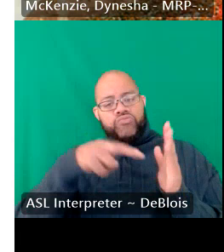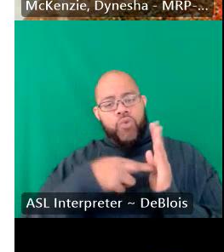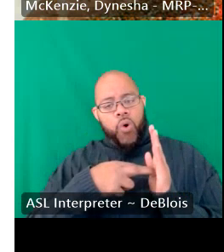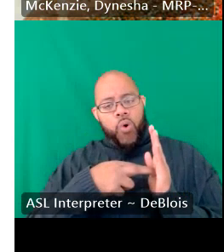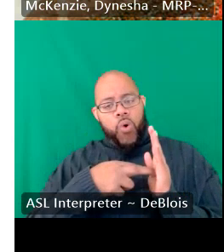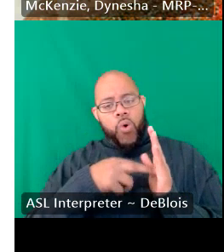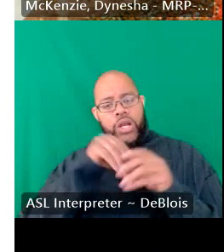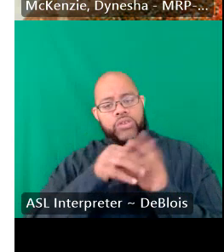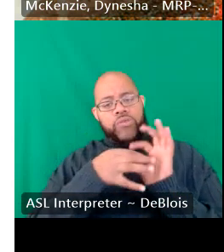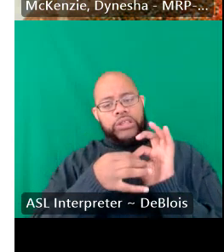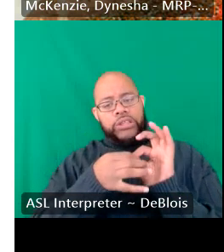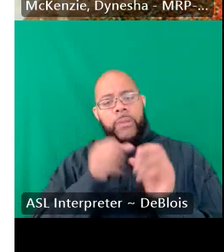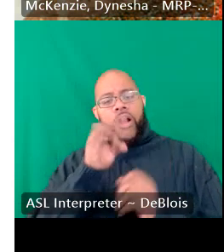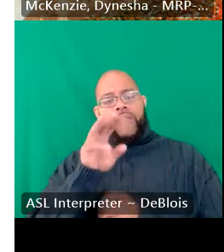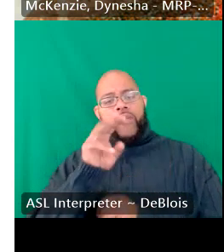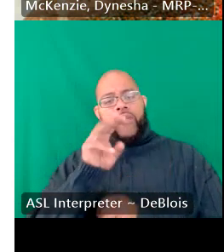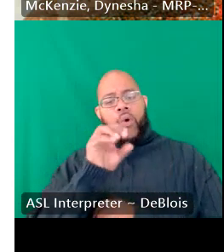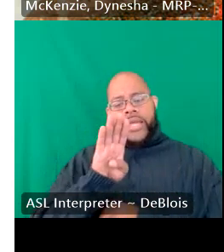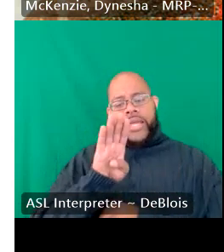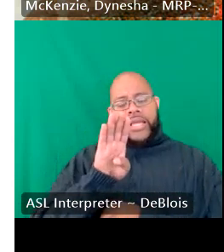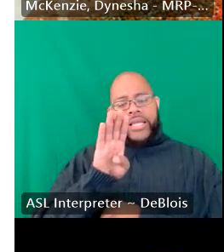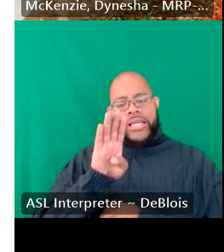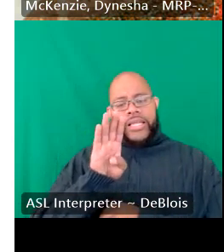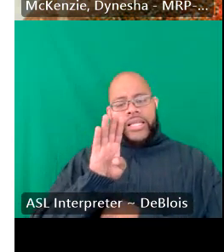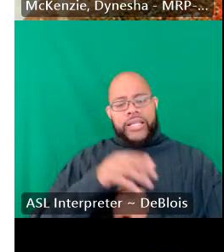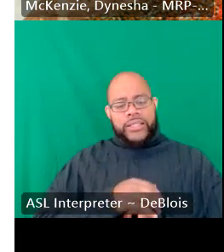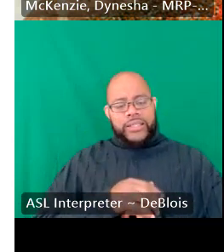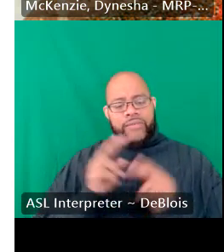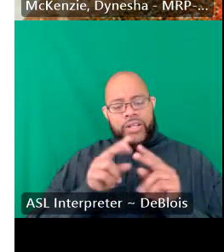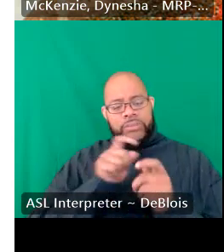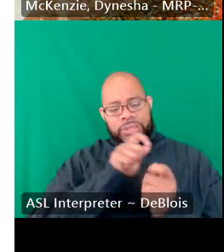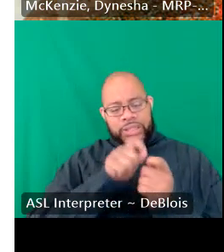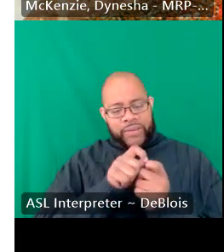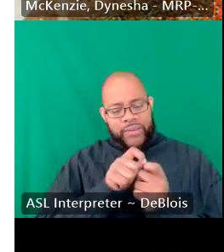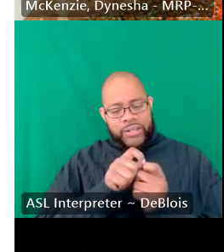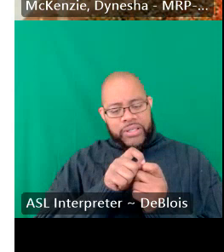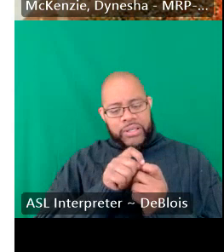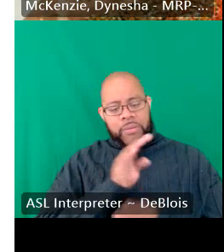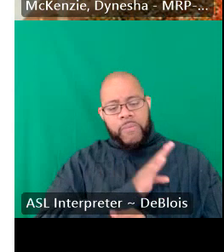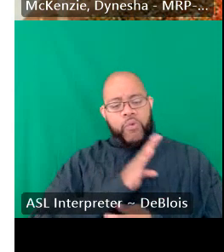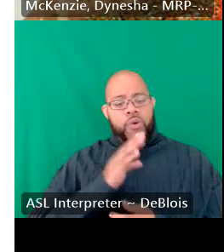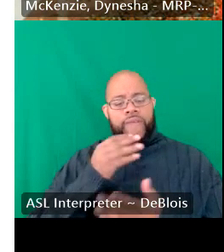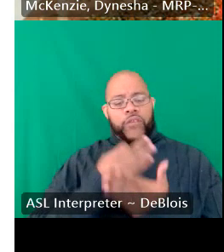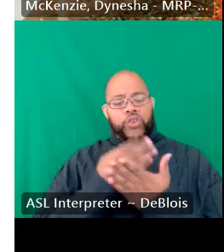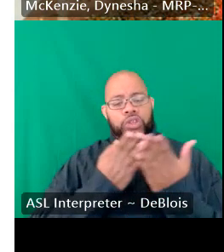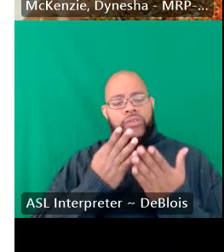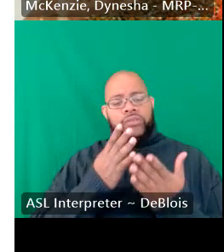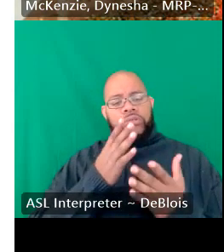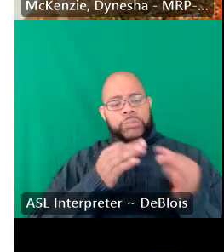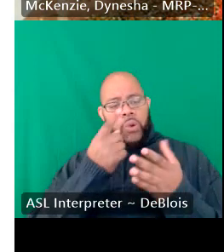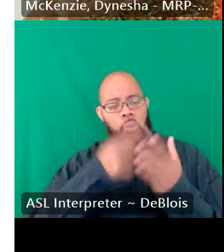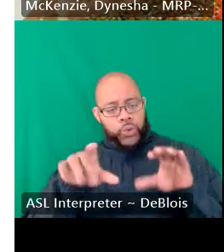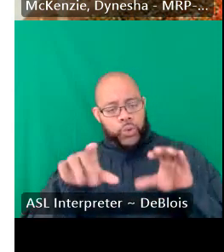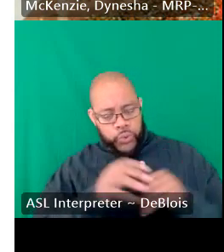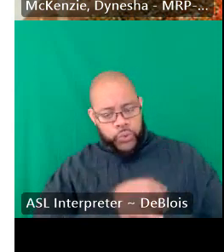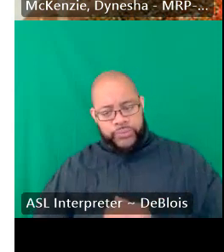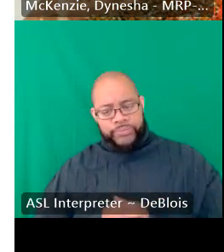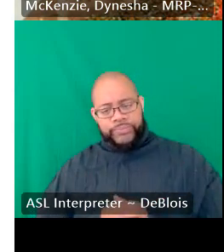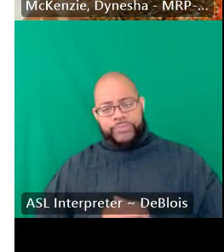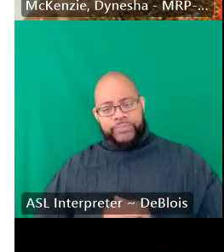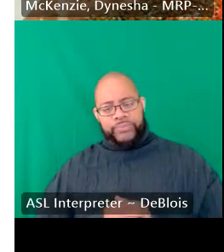of OMB, Treasury, specifically the Bureau of Fiscal Service, and explains what they do. In this whole